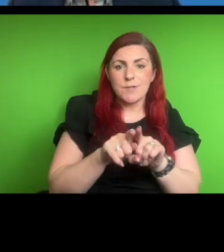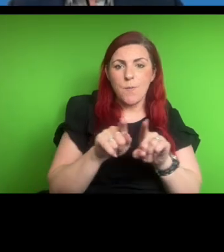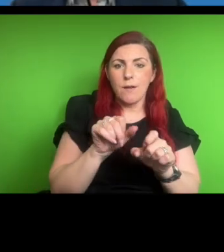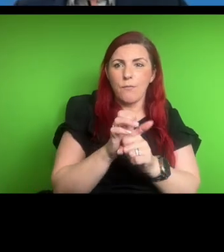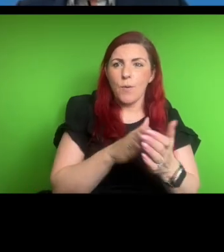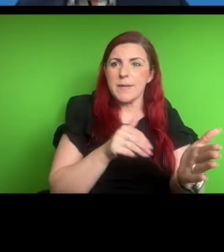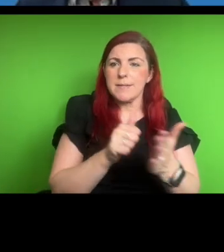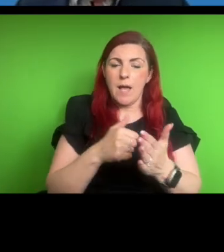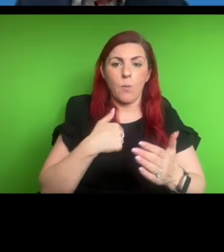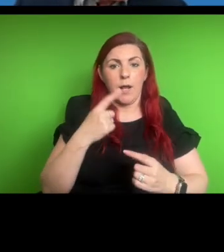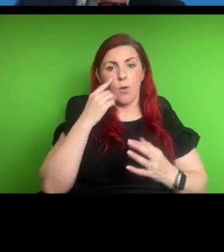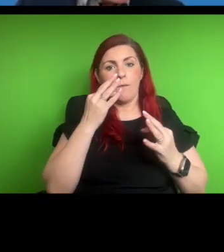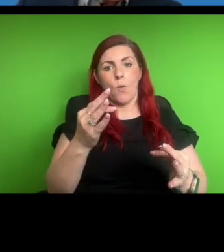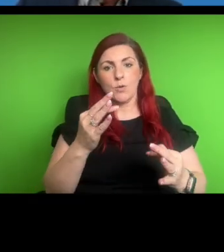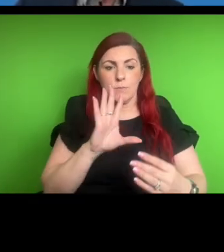participating in this